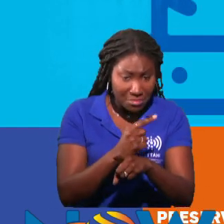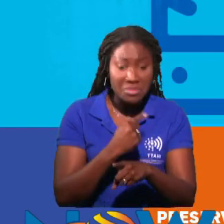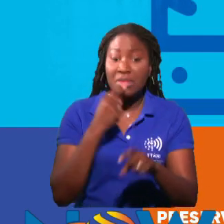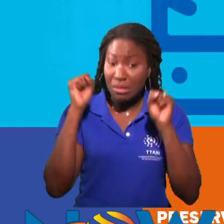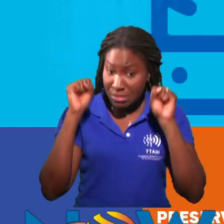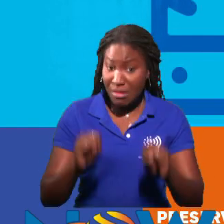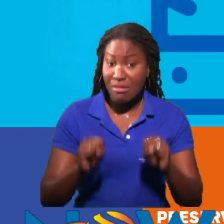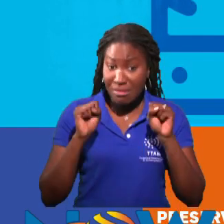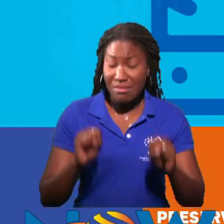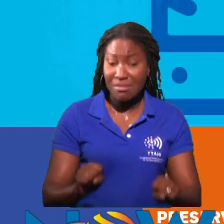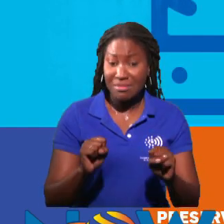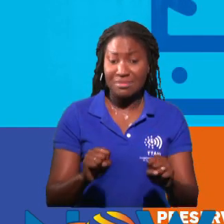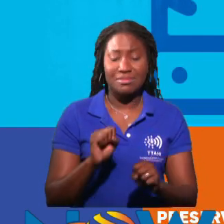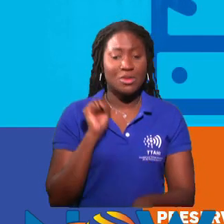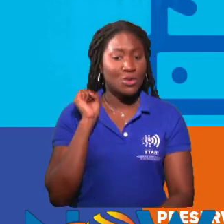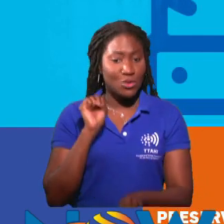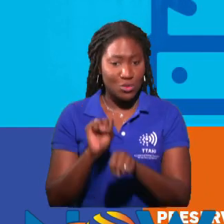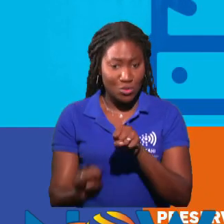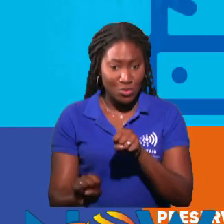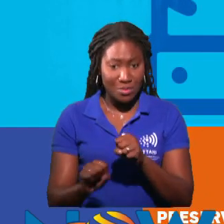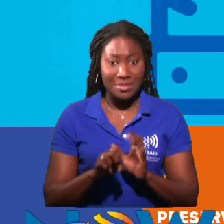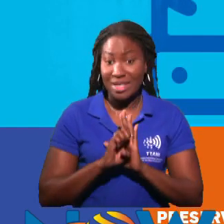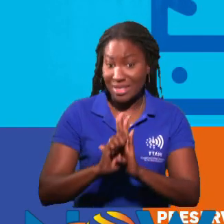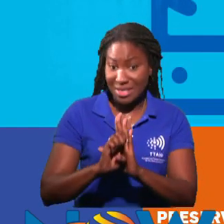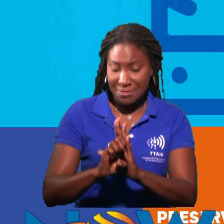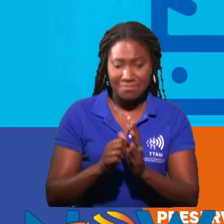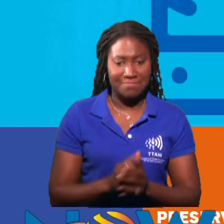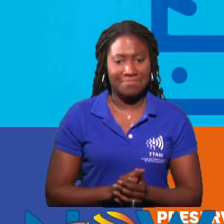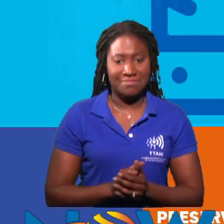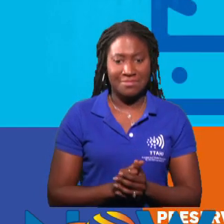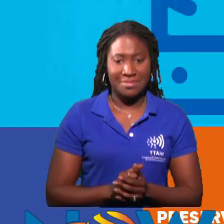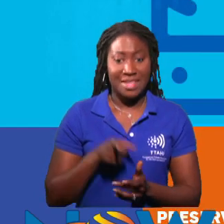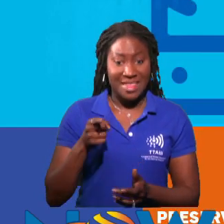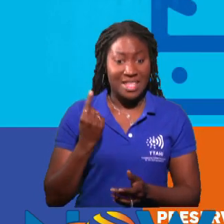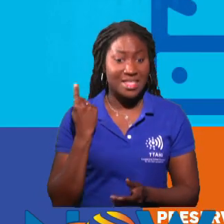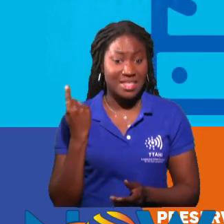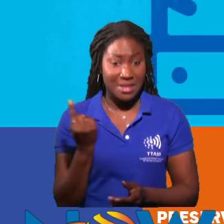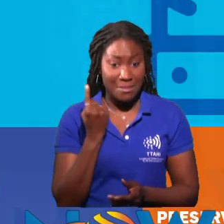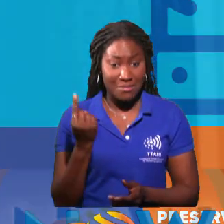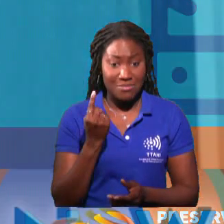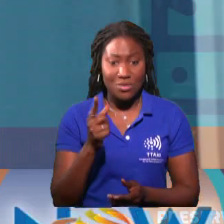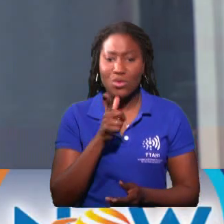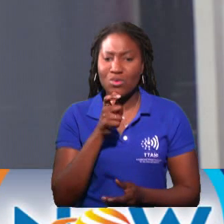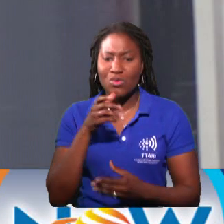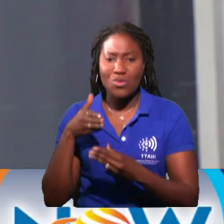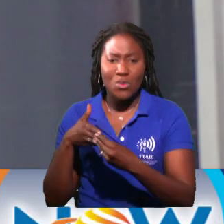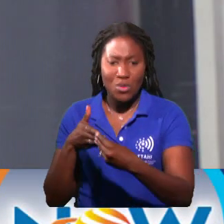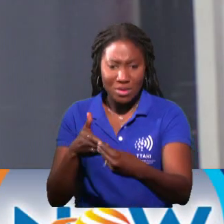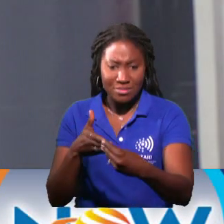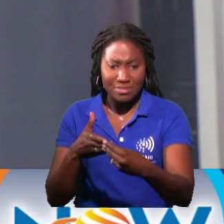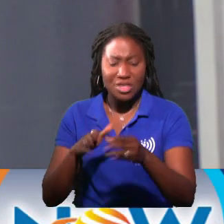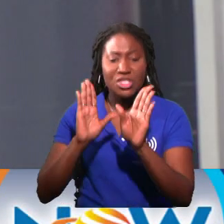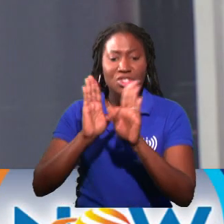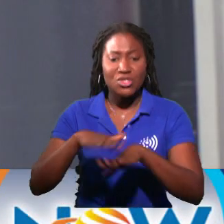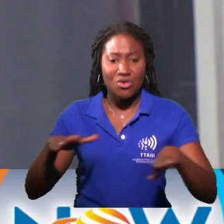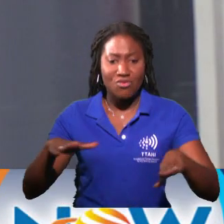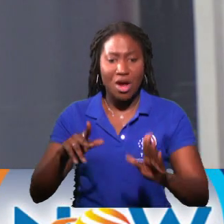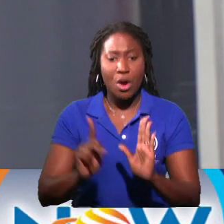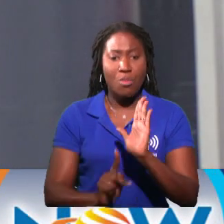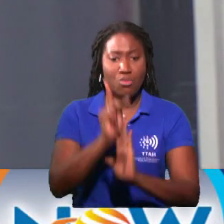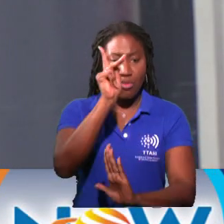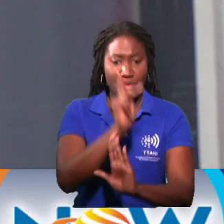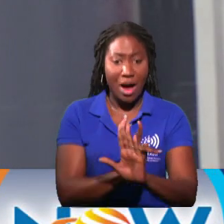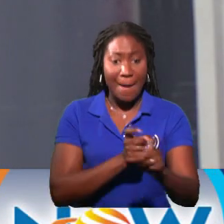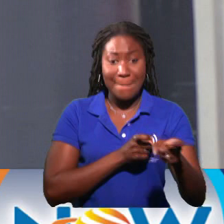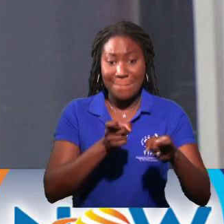to the Lit Fest. So we've, and this was something that was actually pioneered by our children's program manager, although it